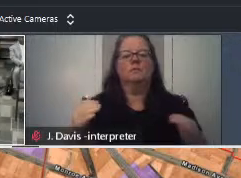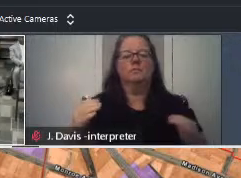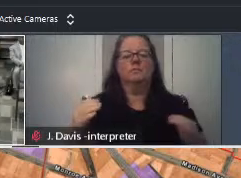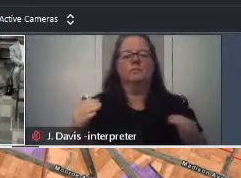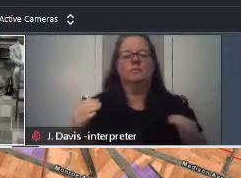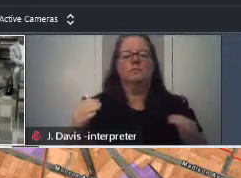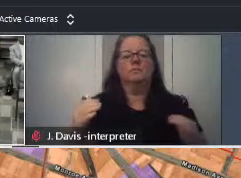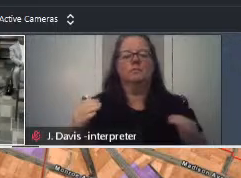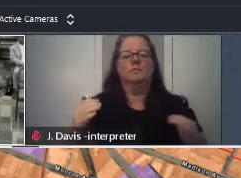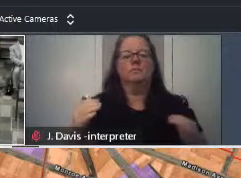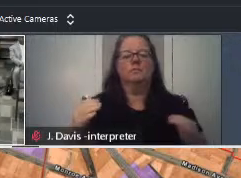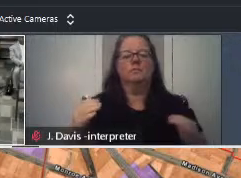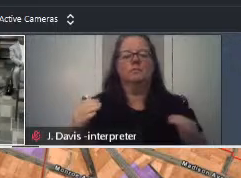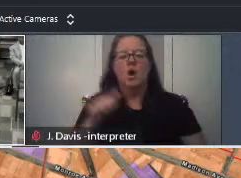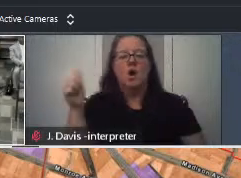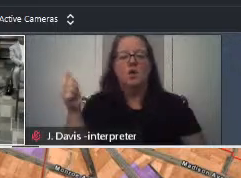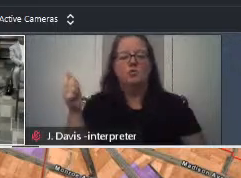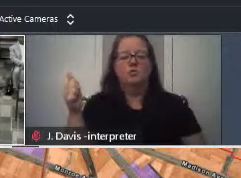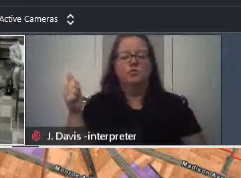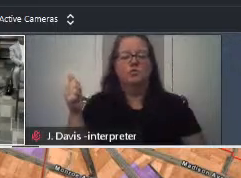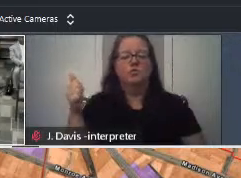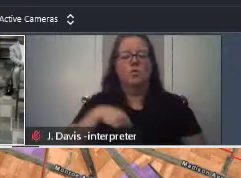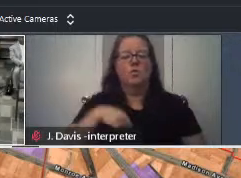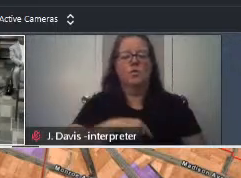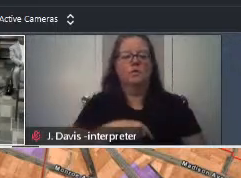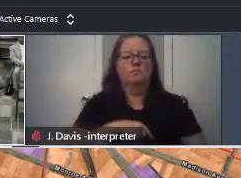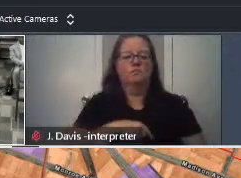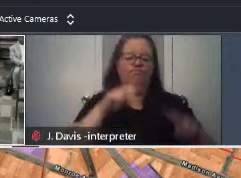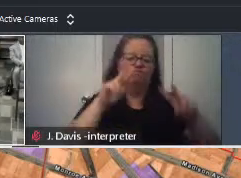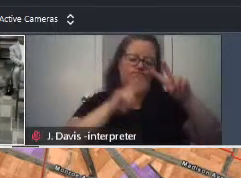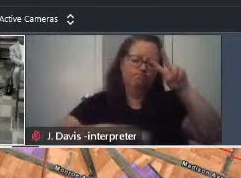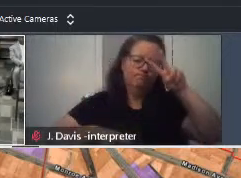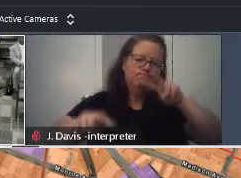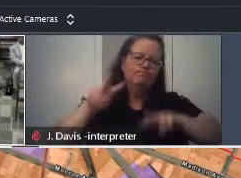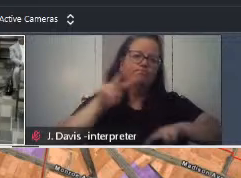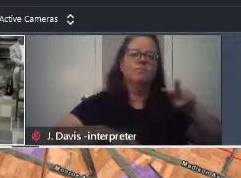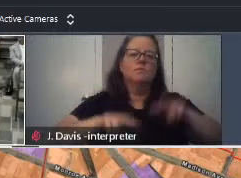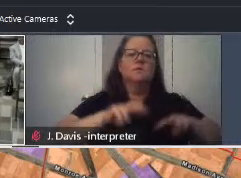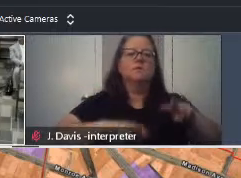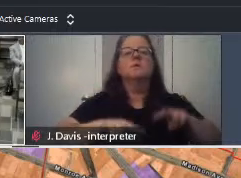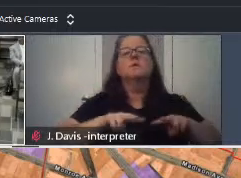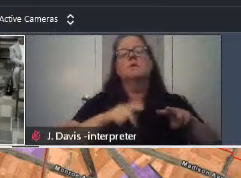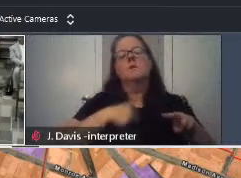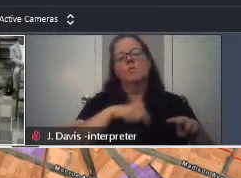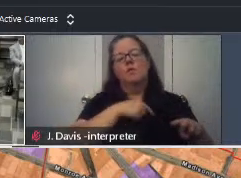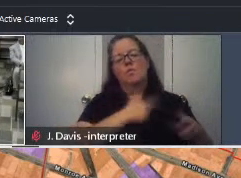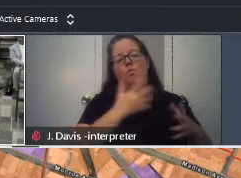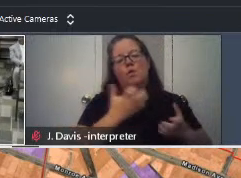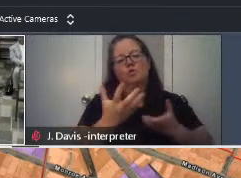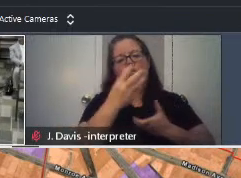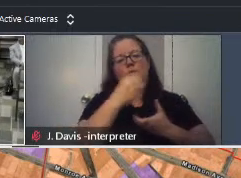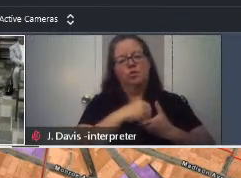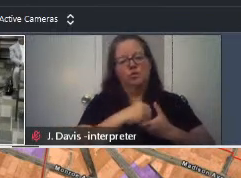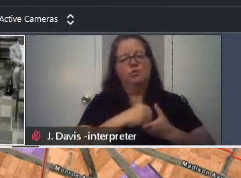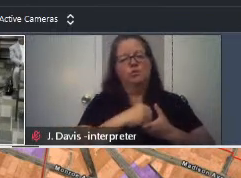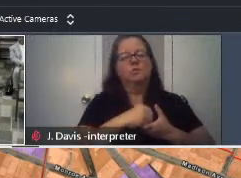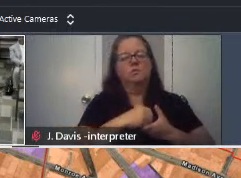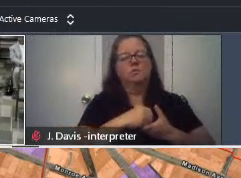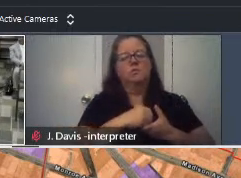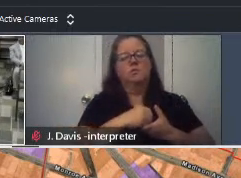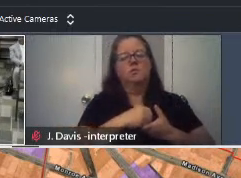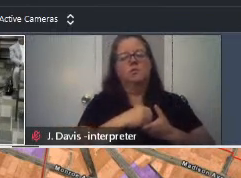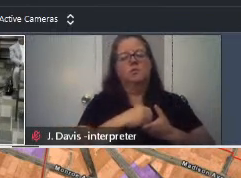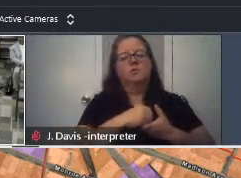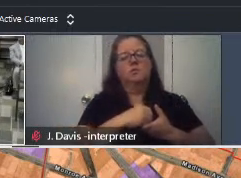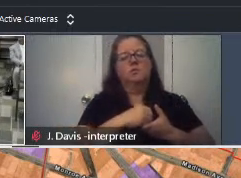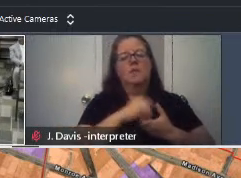There are a couple of other areas that we have been looking at in conjunction with this that we'd like to include if possible.